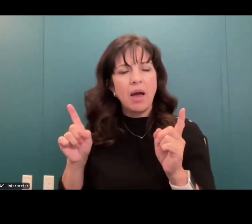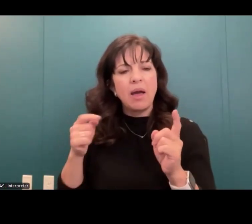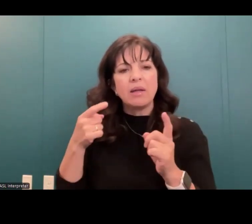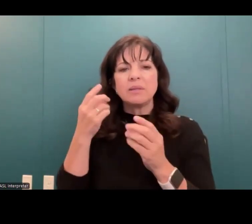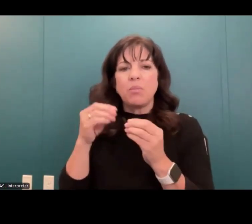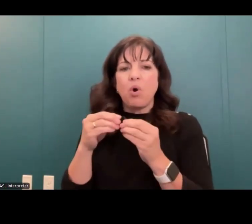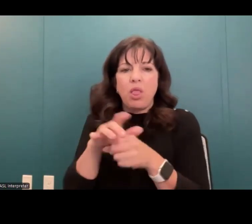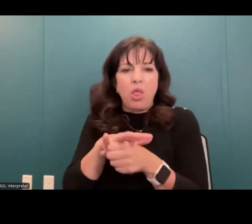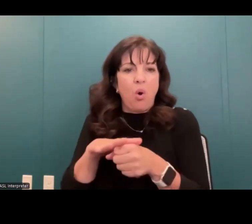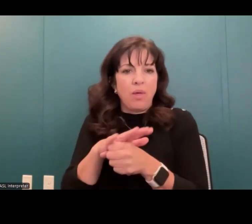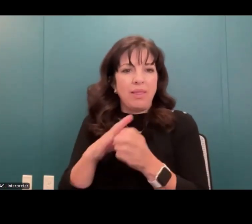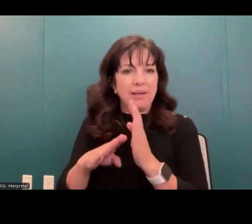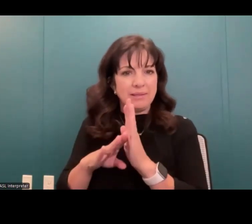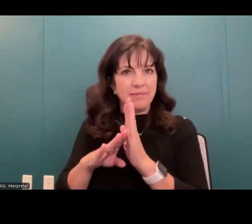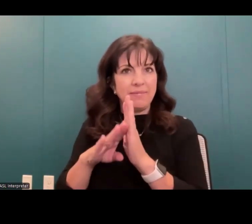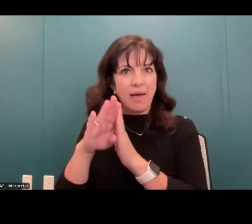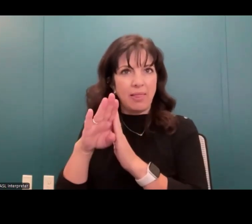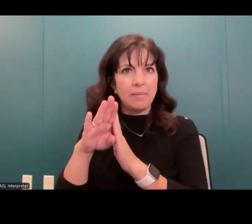locally developed.